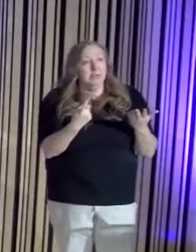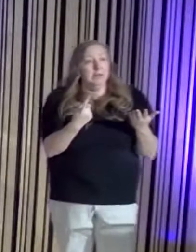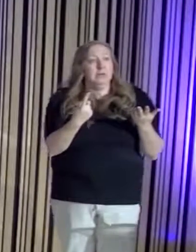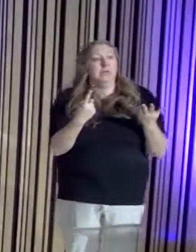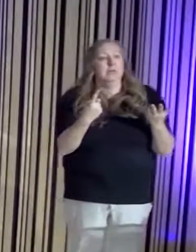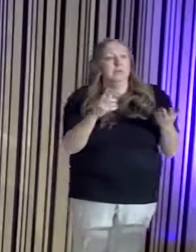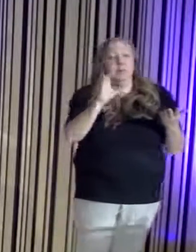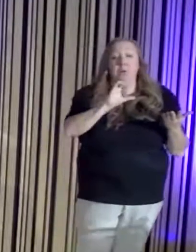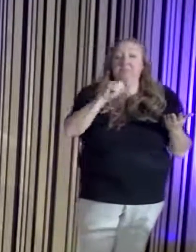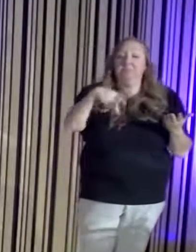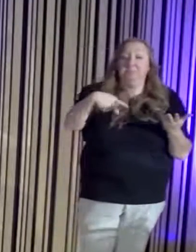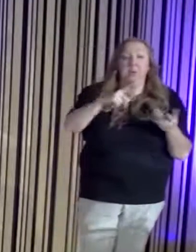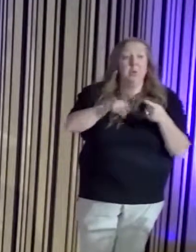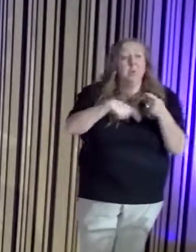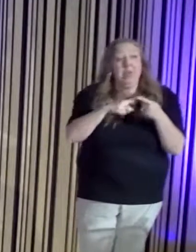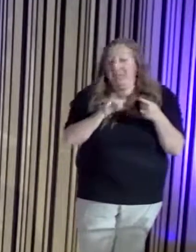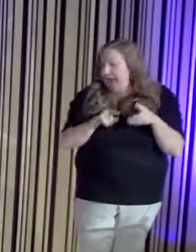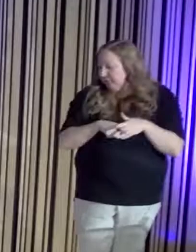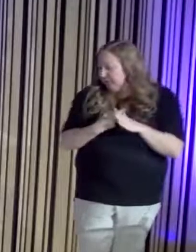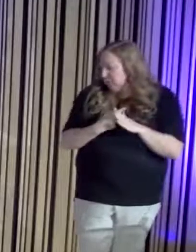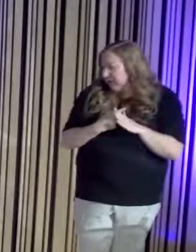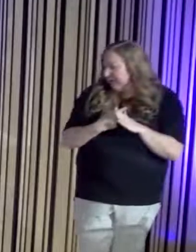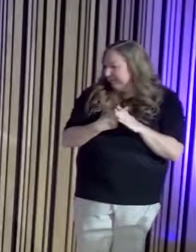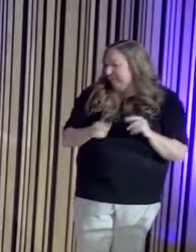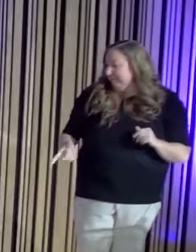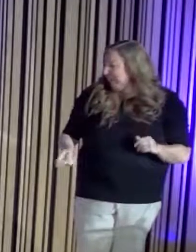thing started,